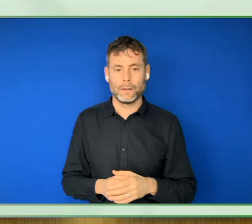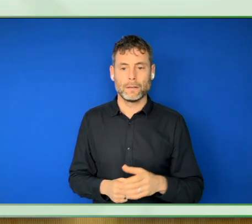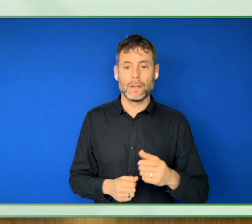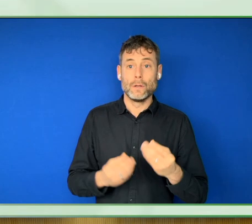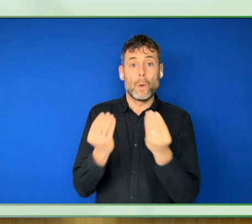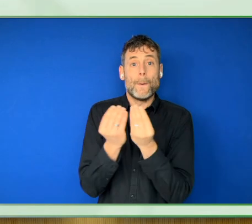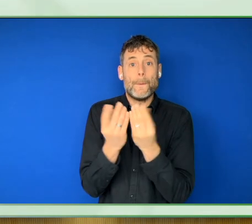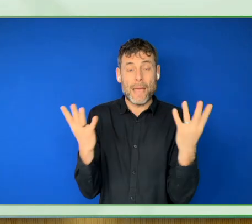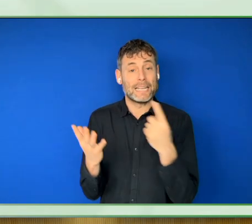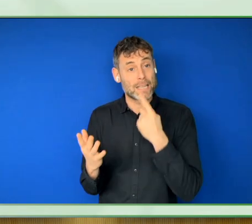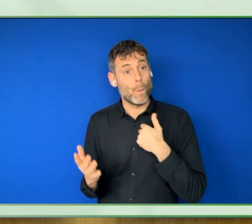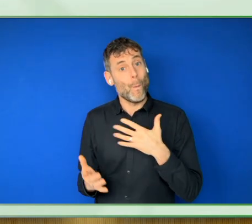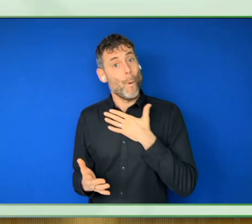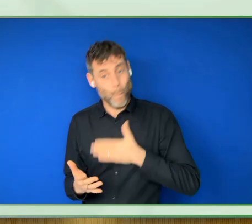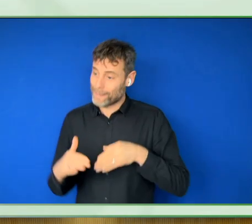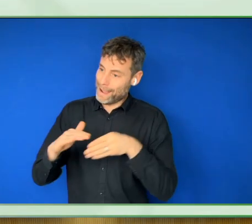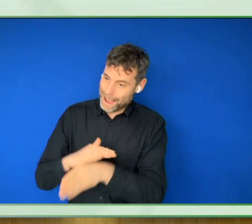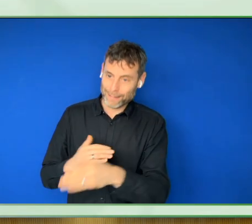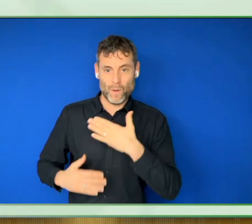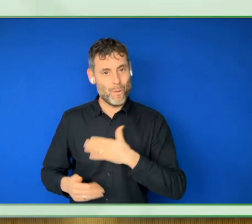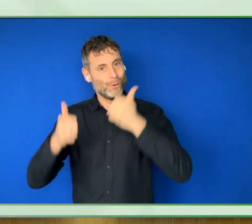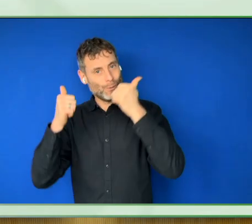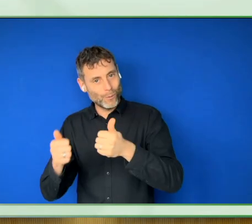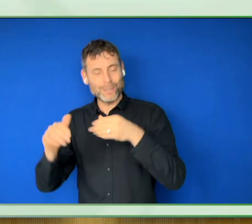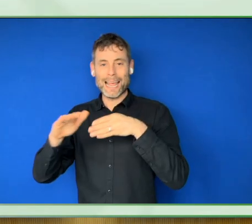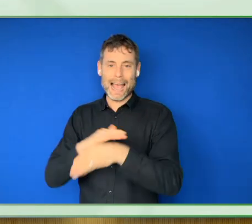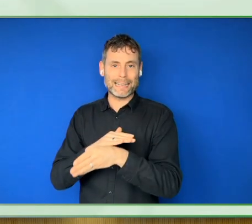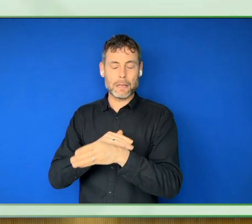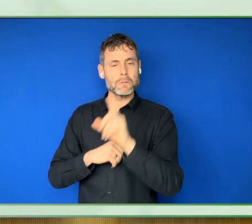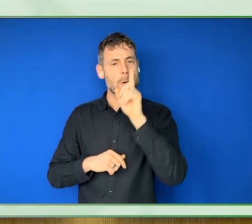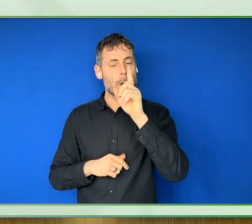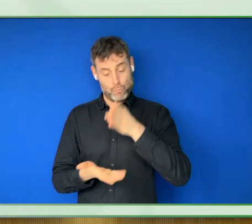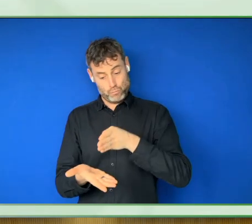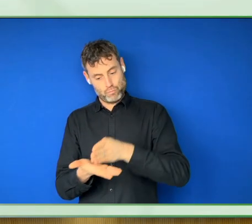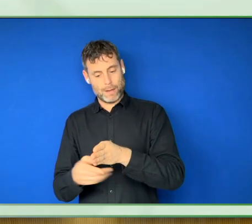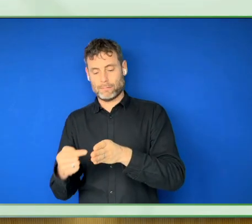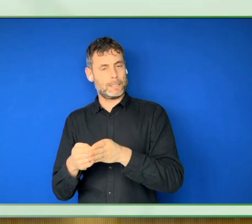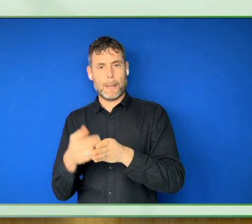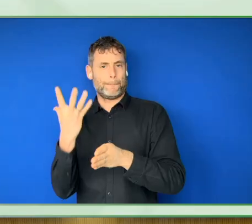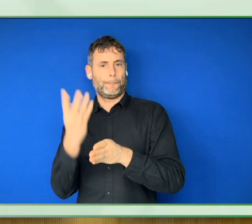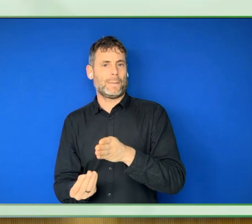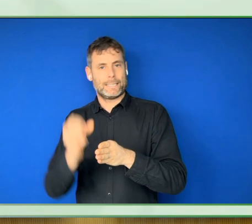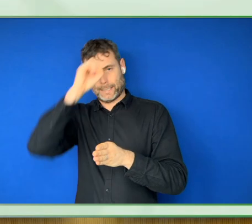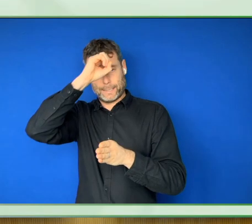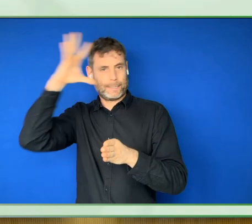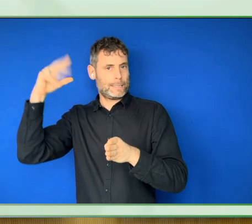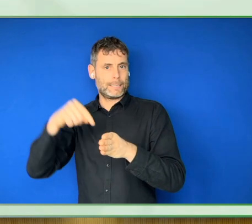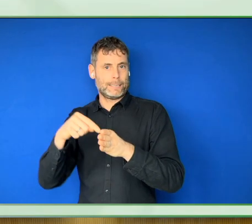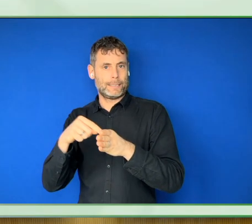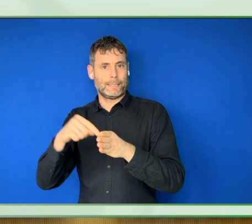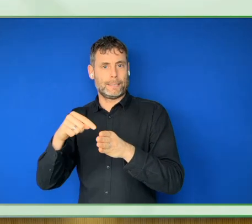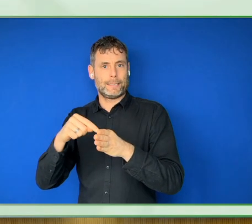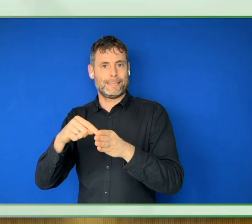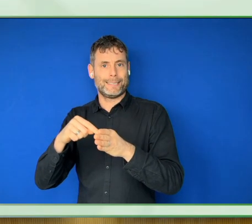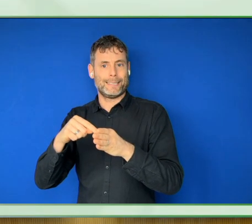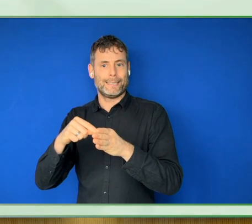to do it more and to do it well. Not once do I hear rights. Again, because I think a business will think of a human rights issue as one